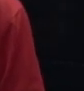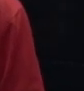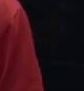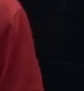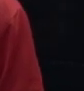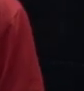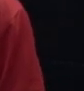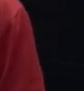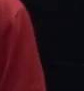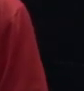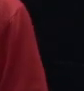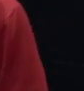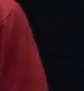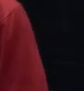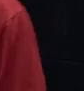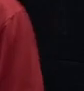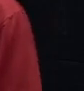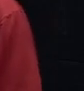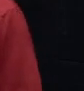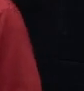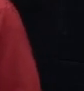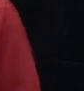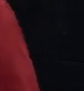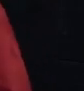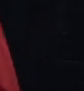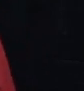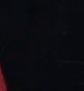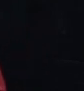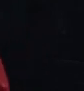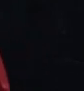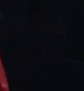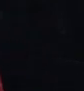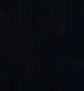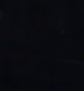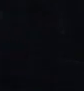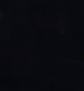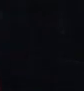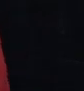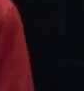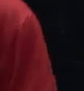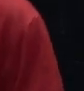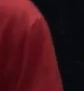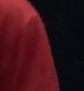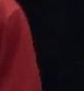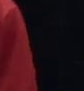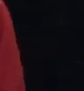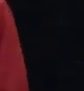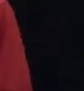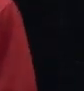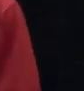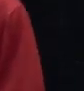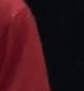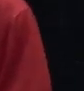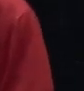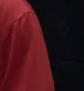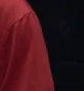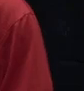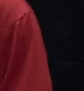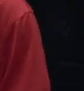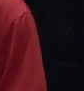have here in our great state of Florida. Well, Bill, great to have you with us. No, thank you. Yeah. I've enjoyed speaking with you, and I look forward